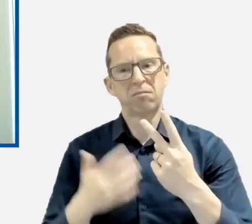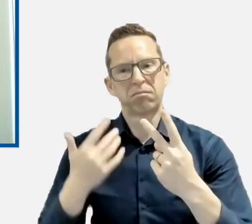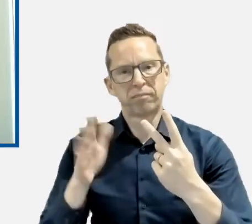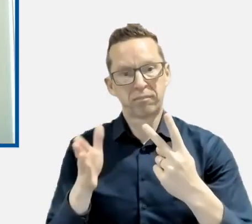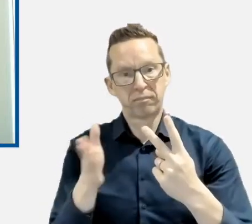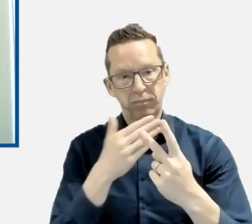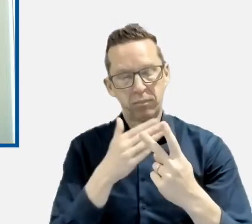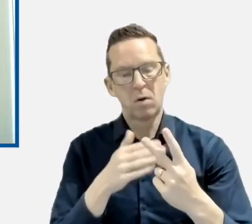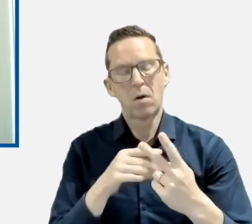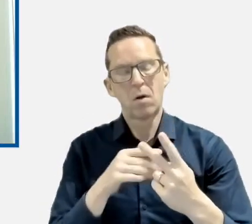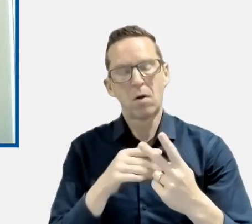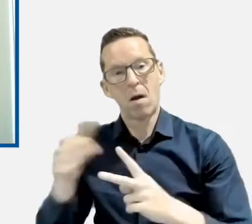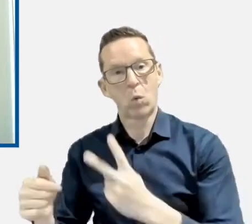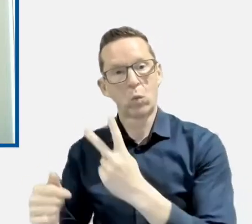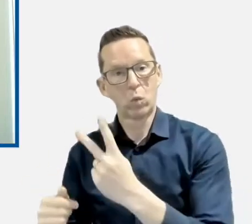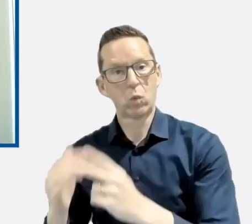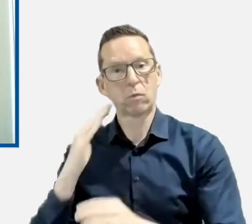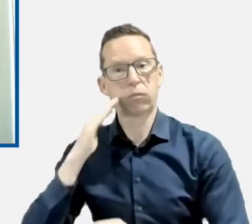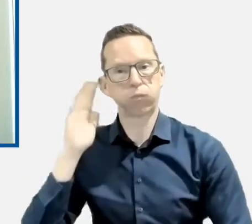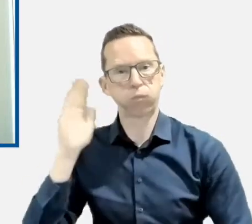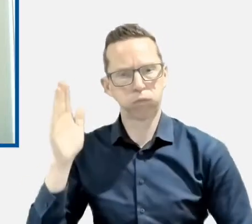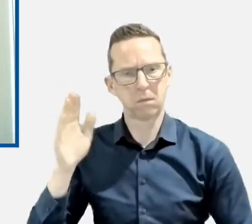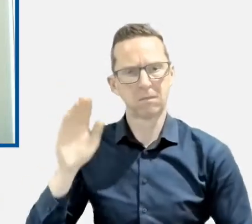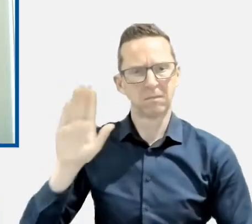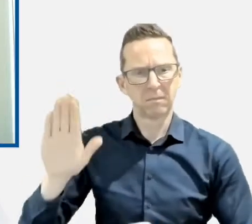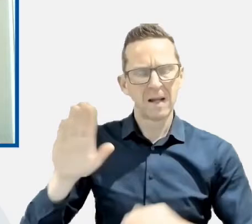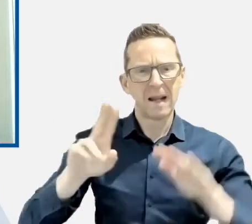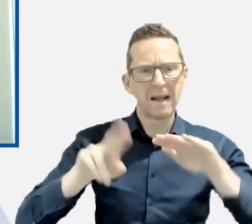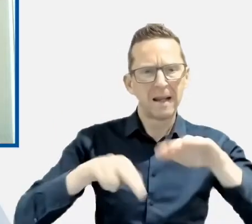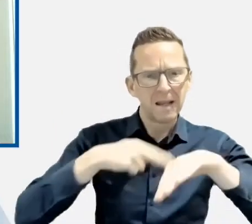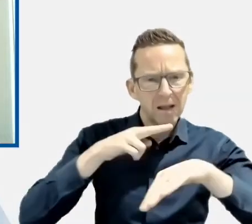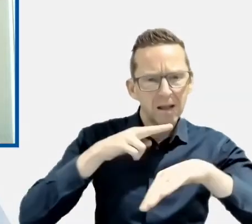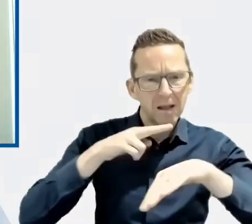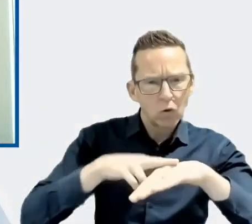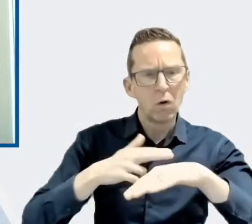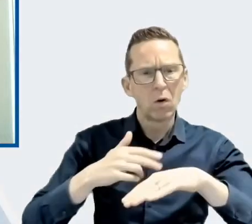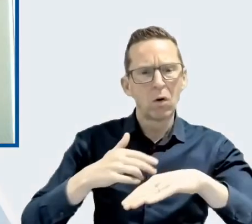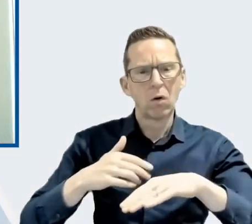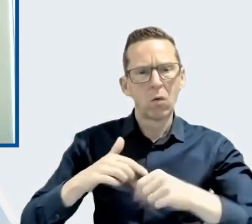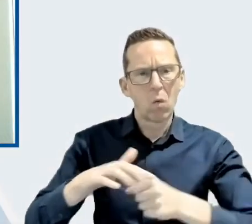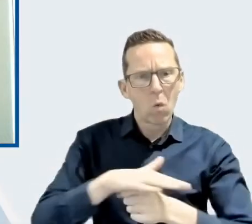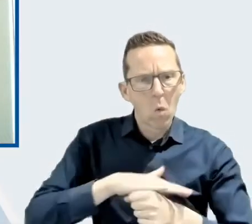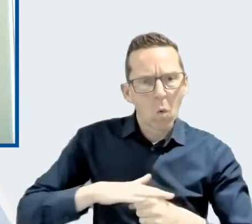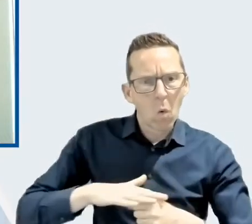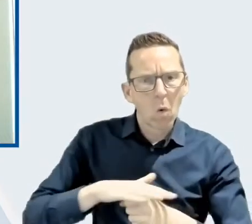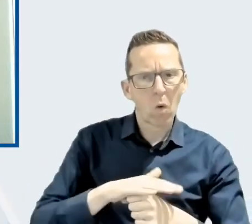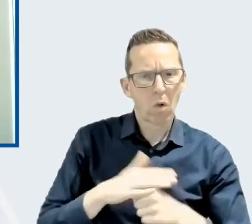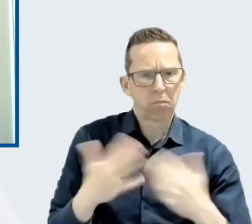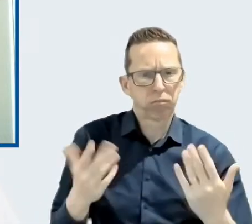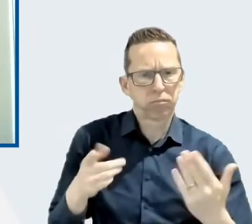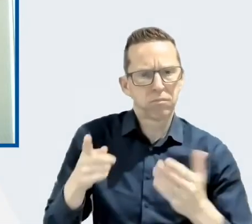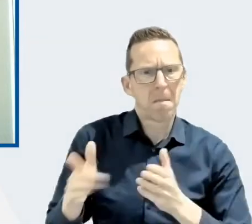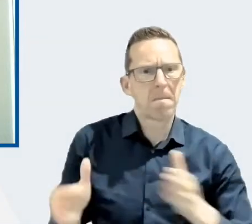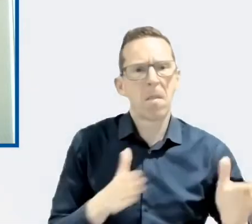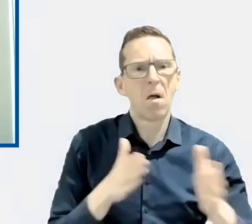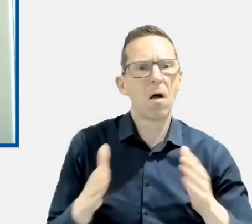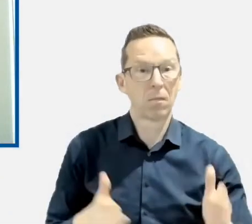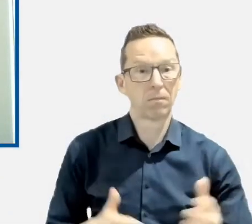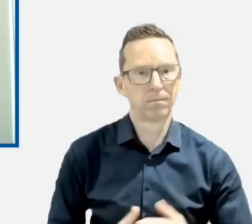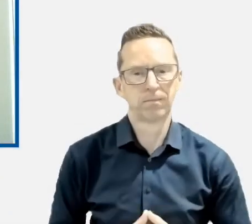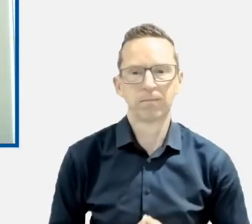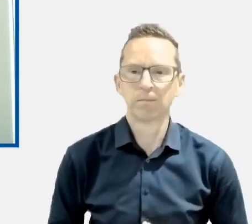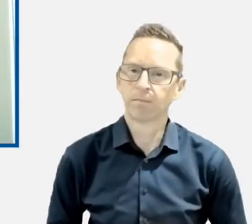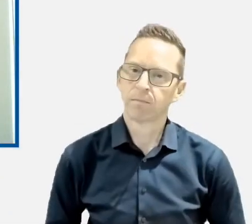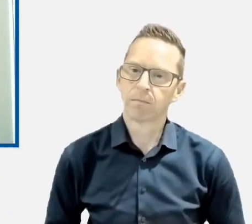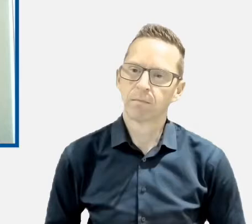the national and local DRR. So we're not talking actually regional as well as national. Like you said before, if you have